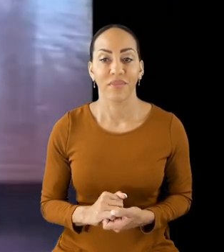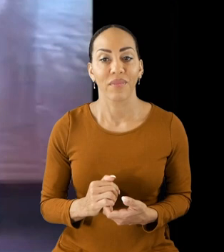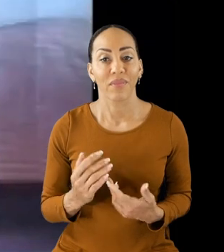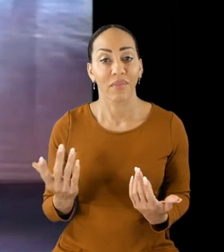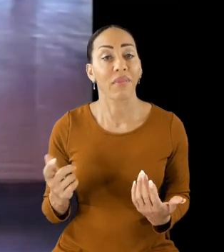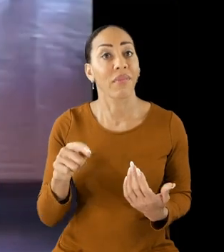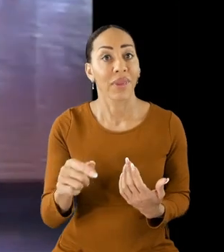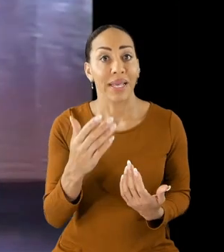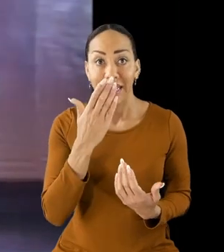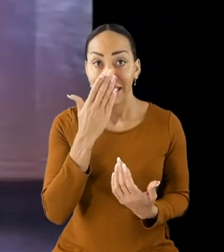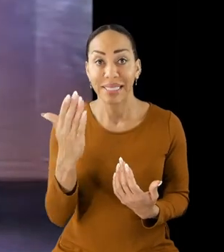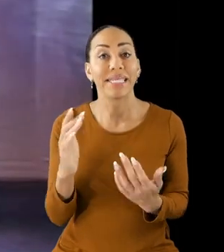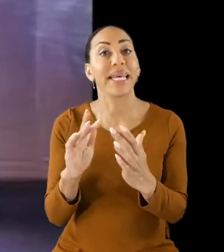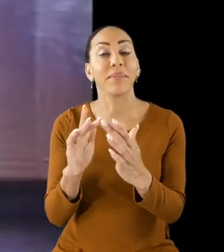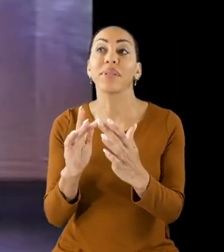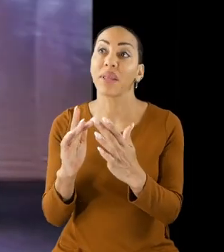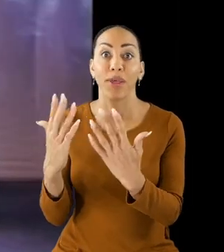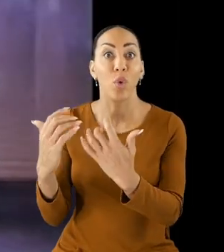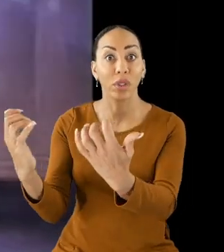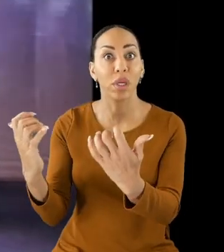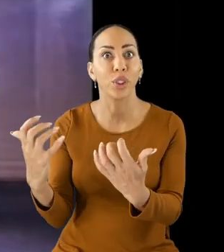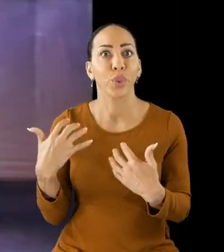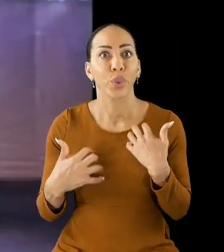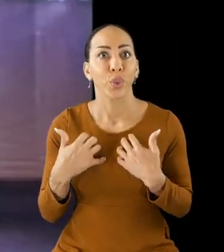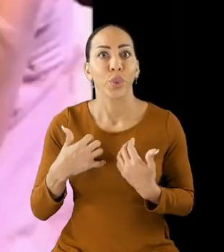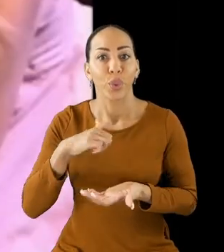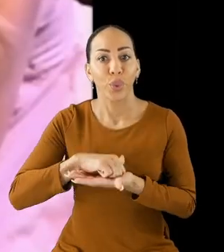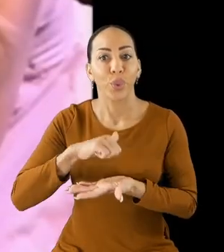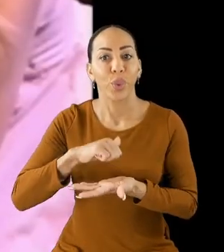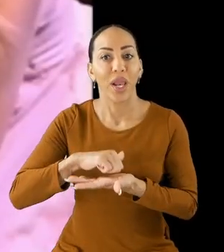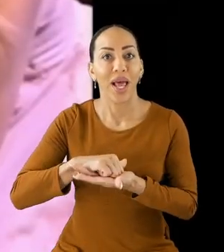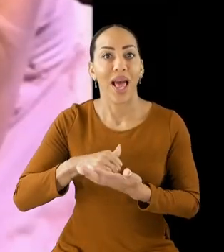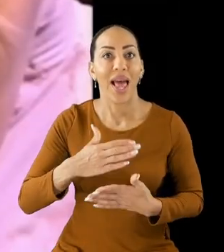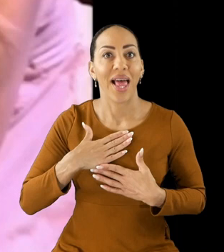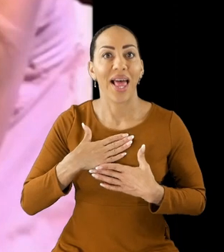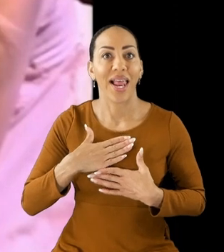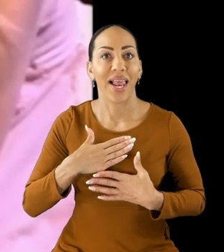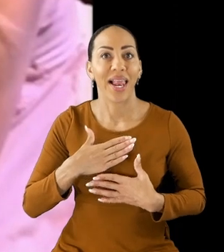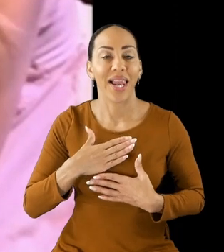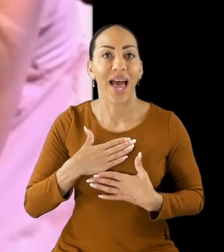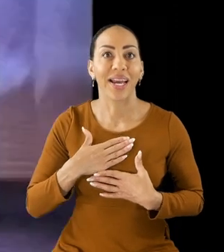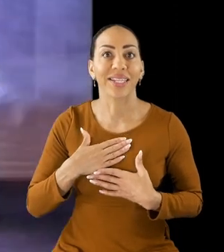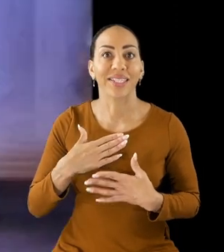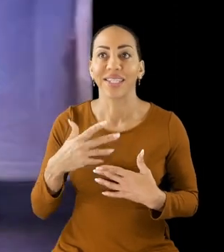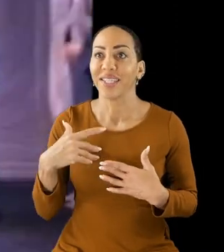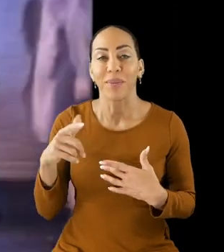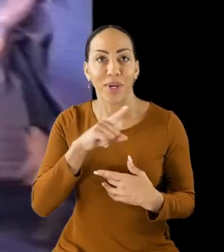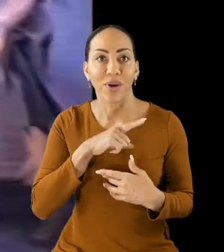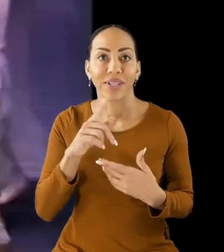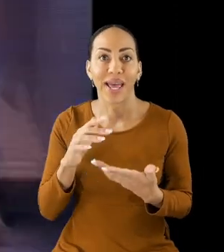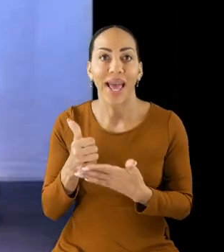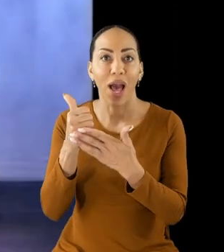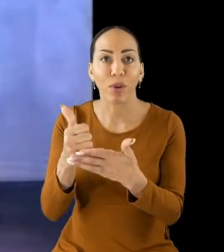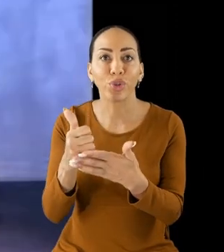Although internet audiences love this type of interactive theatre because they help to create it, I note that for us as the actors, the experience was not